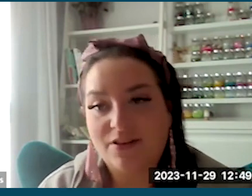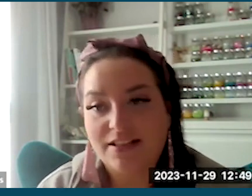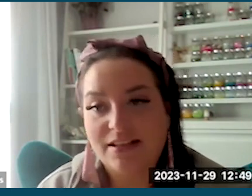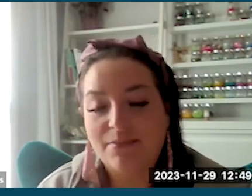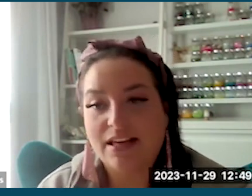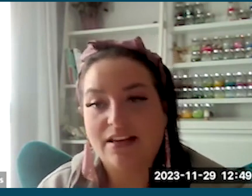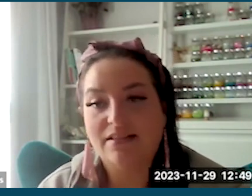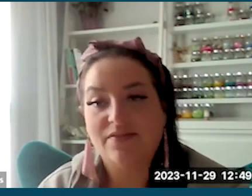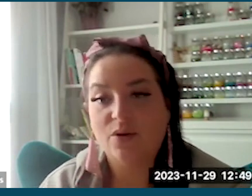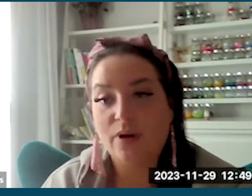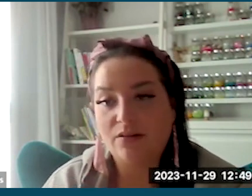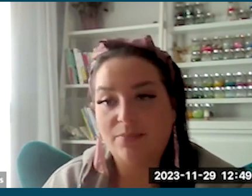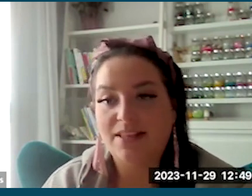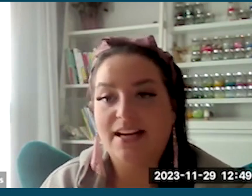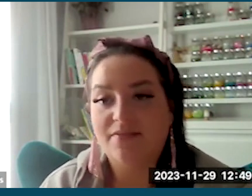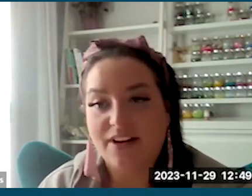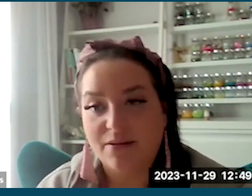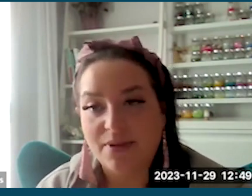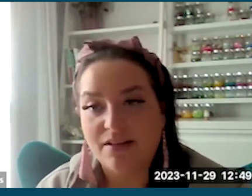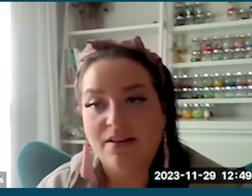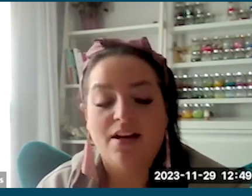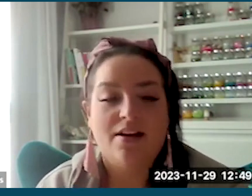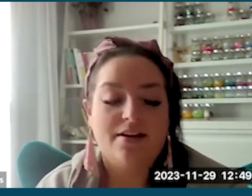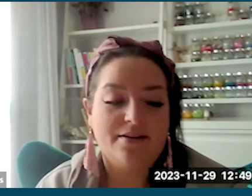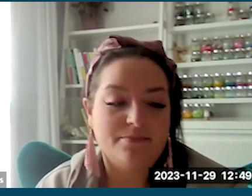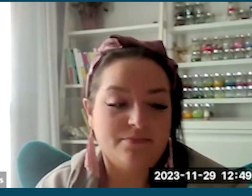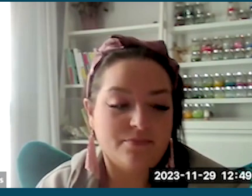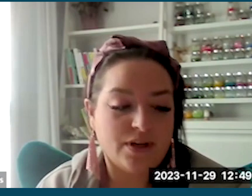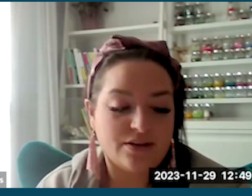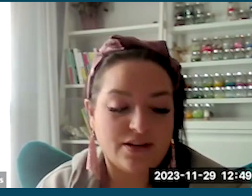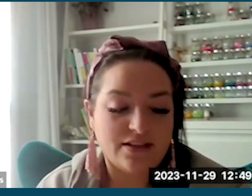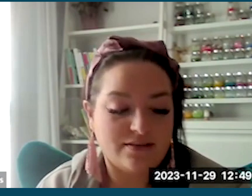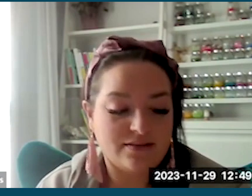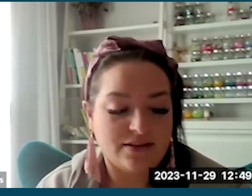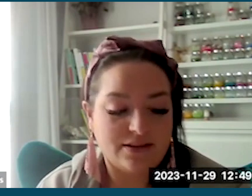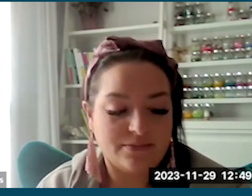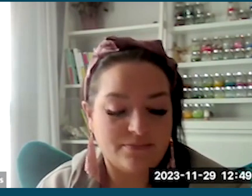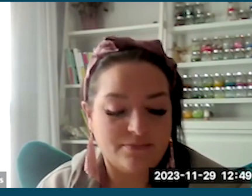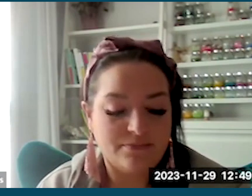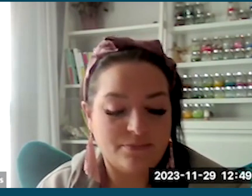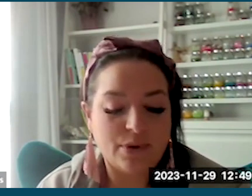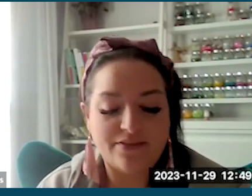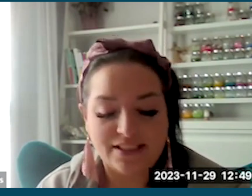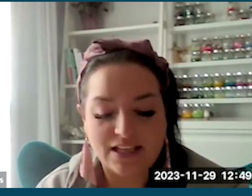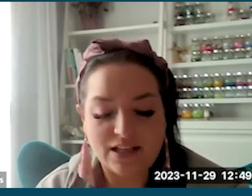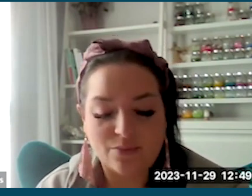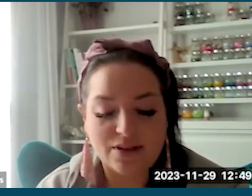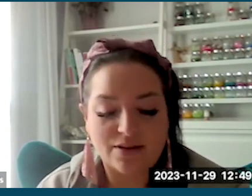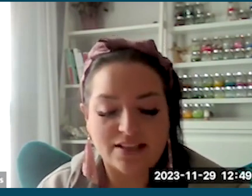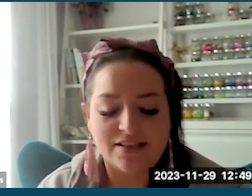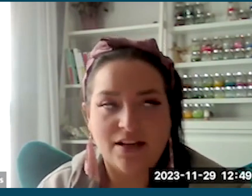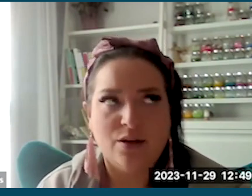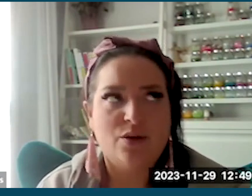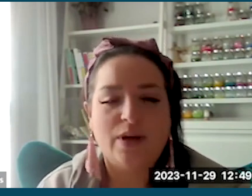big difference in making us feel welcome in that environment, whether it's privacy,